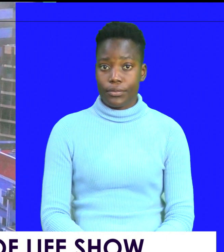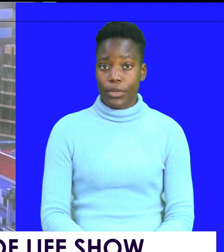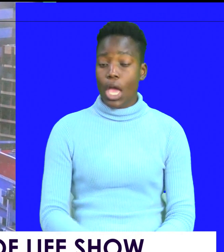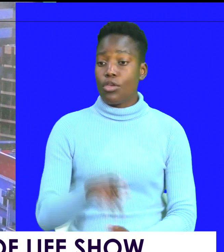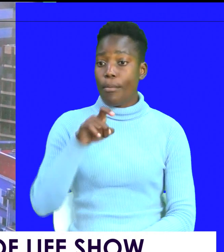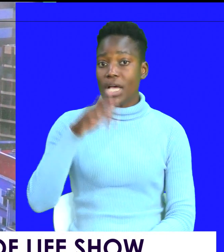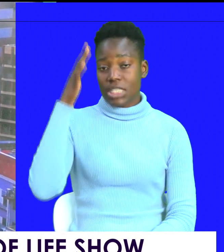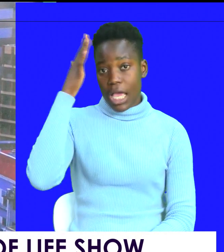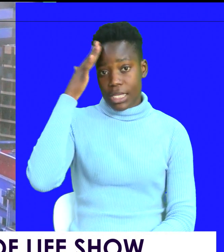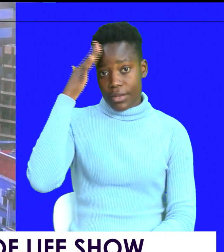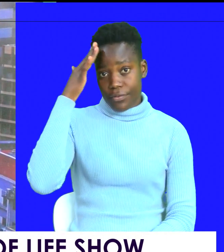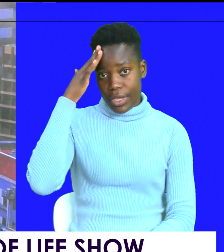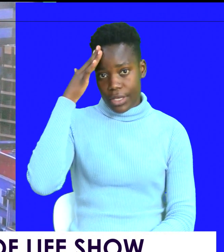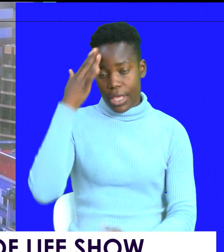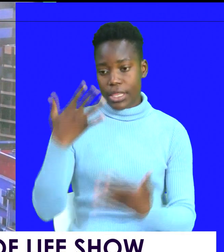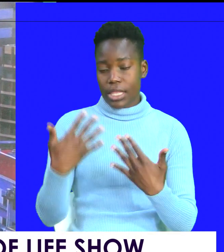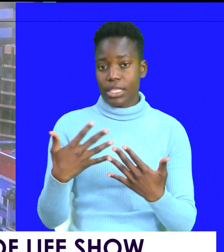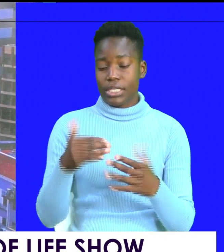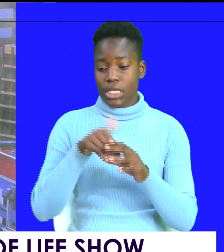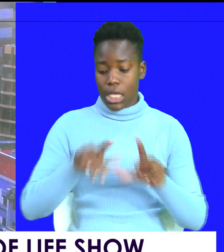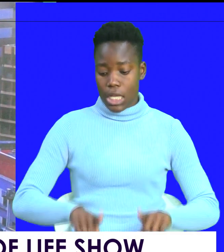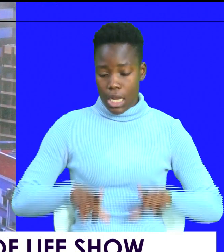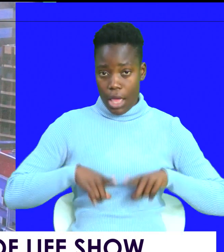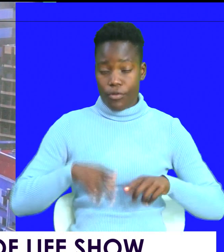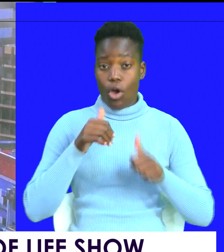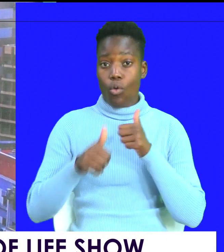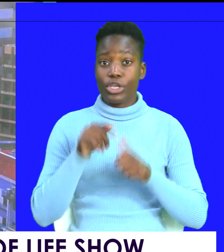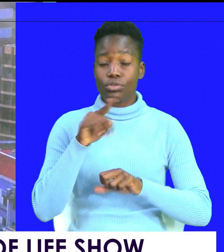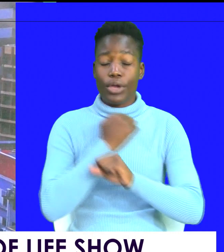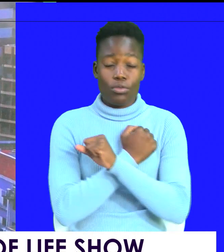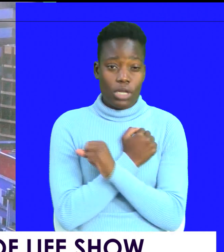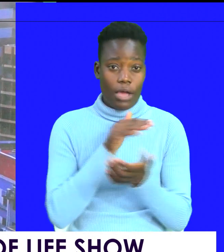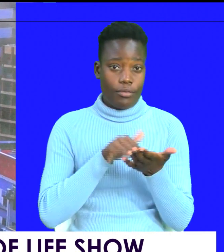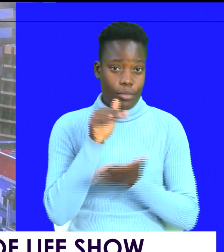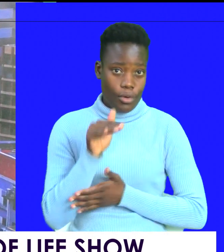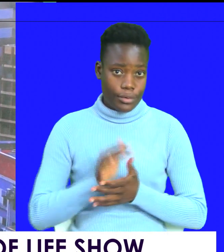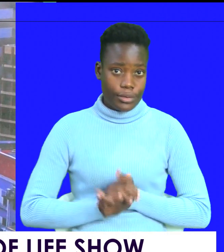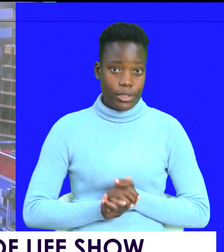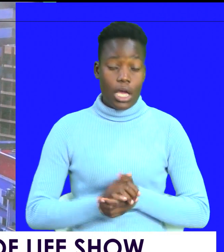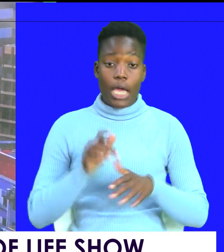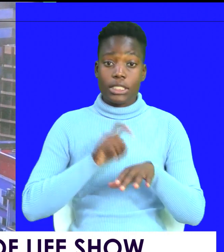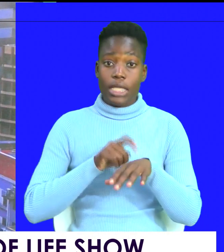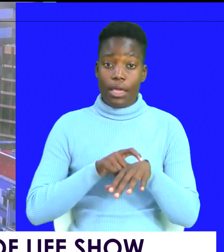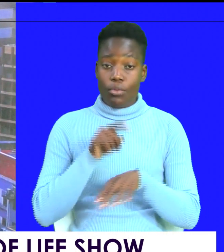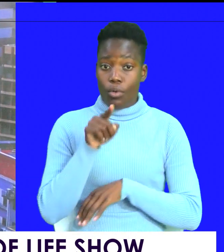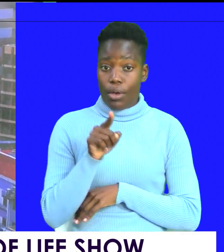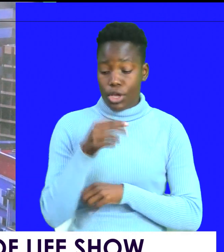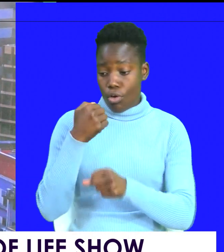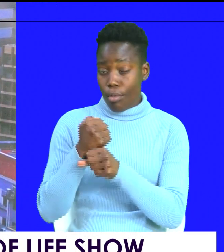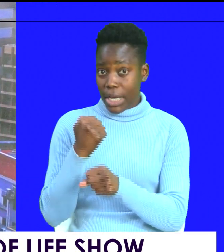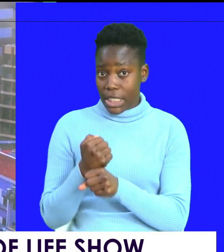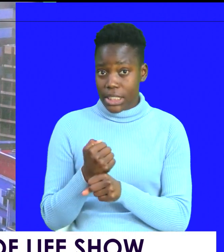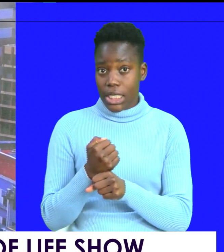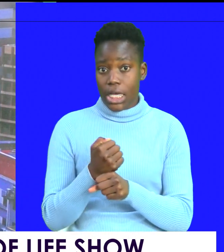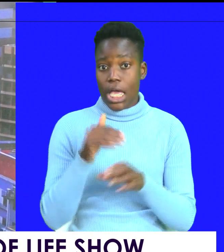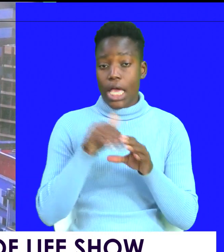to identify the things in life that you're passionate about. When you are operating in